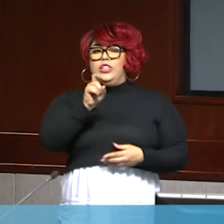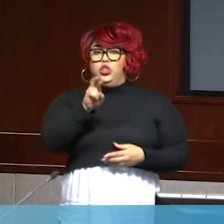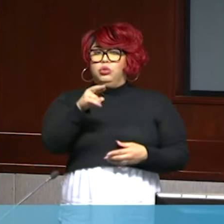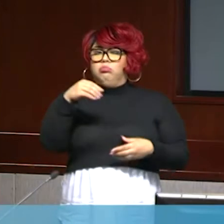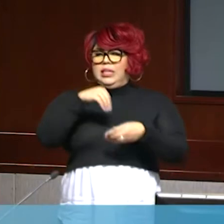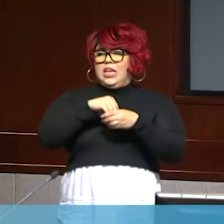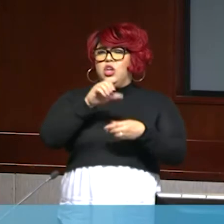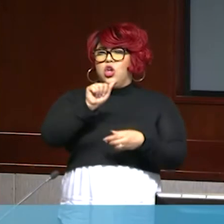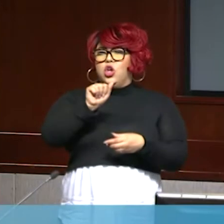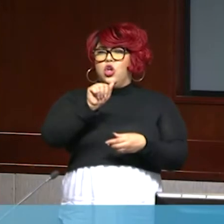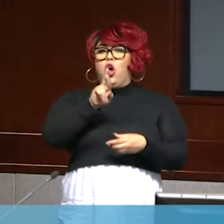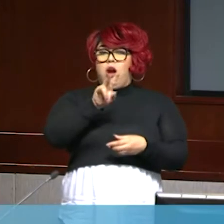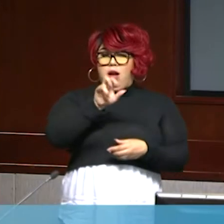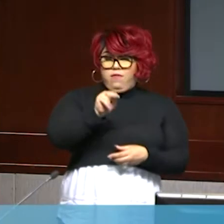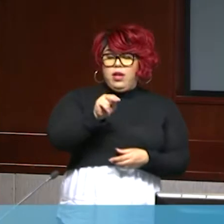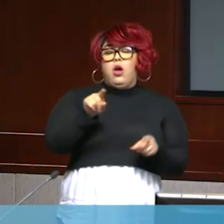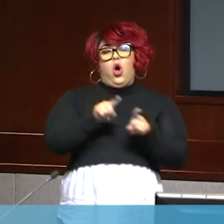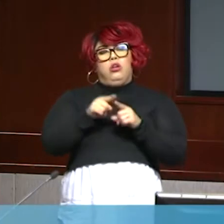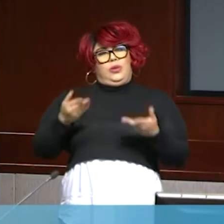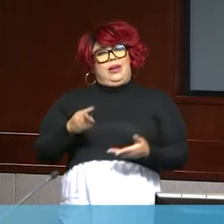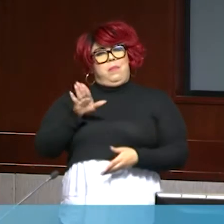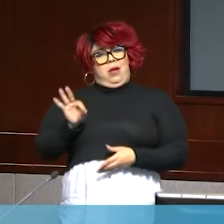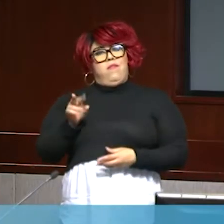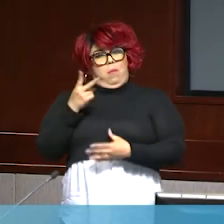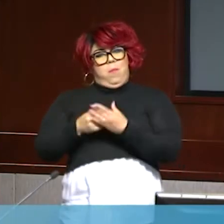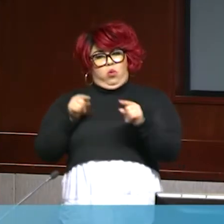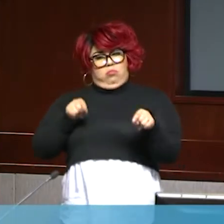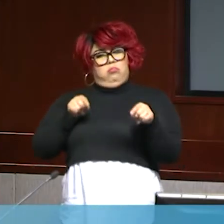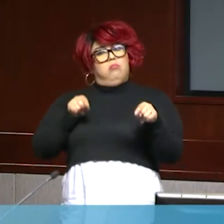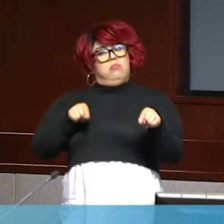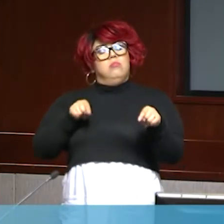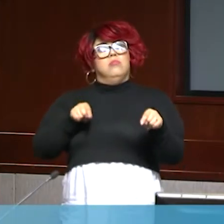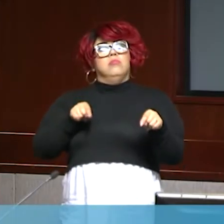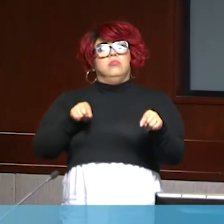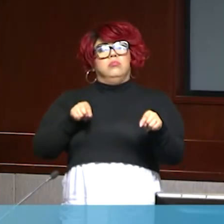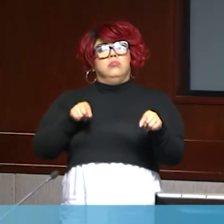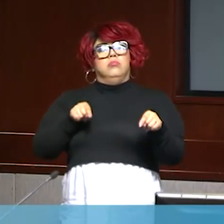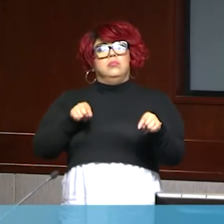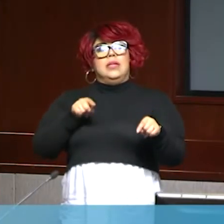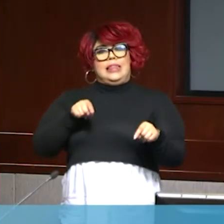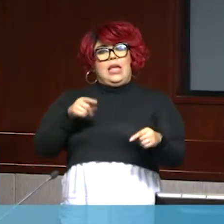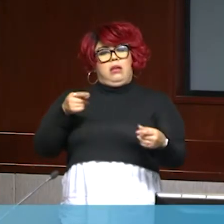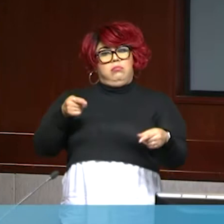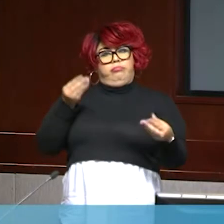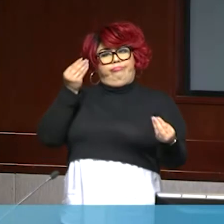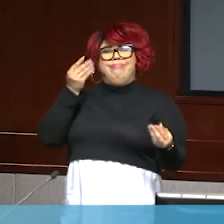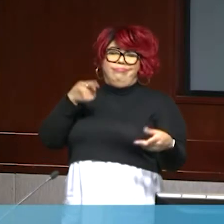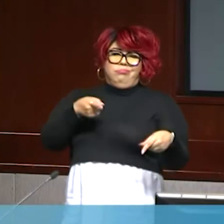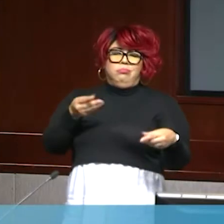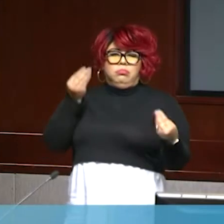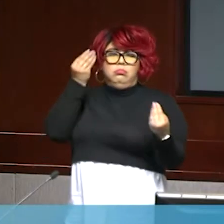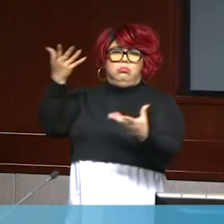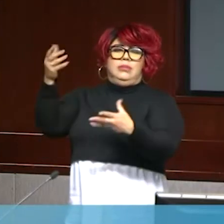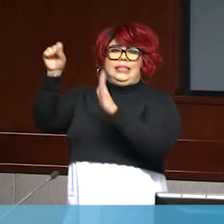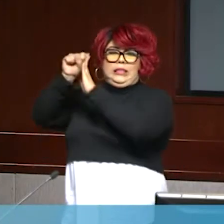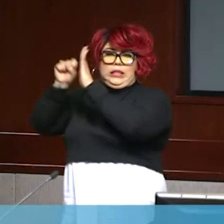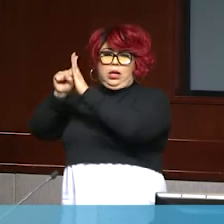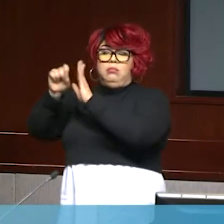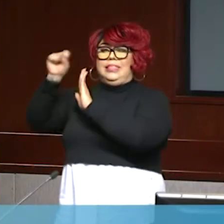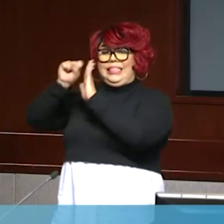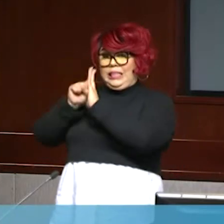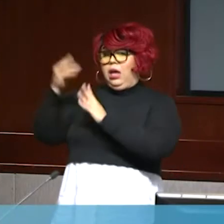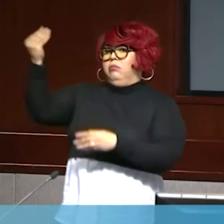Arvin and Windsor in Bakersfield, both skilled nursing facilities, they're reporting to the state, and the state's reporting to us that